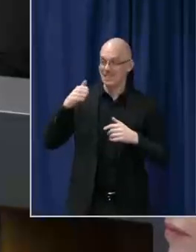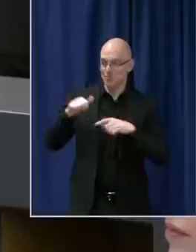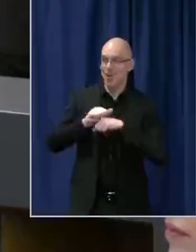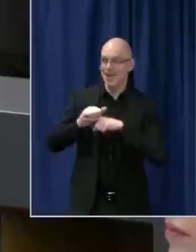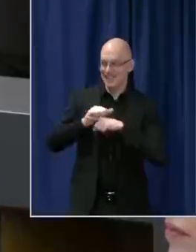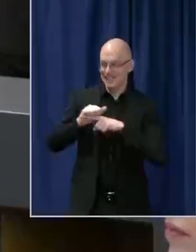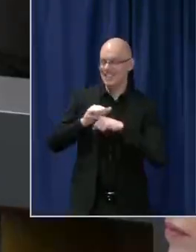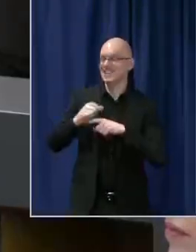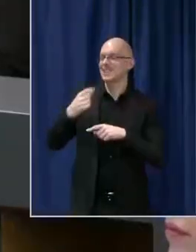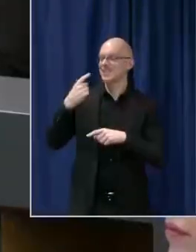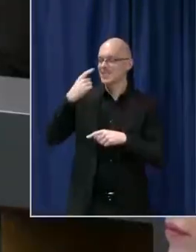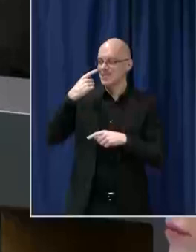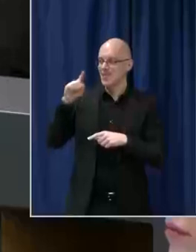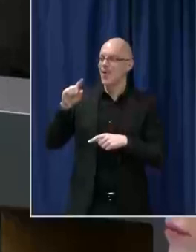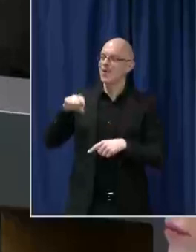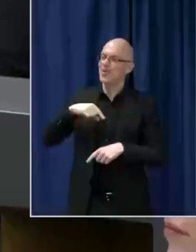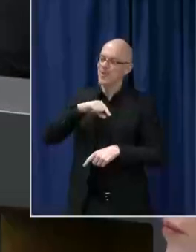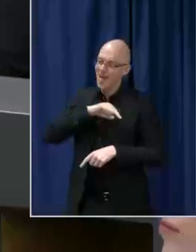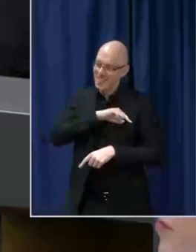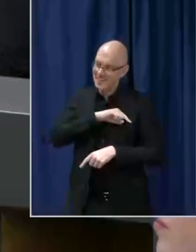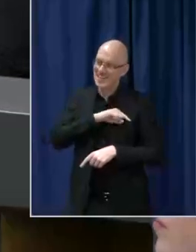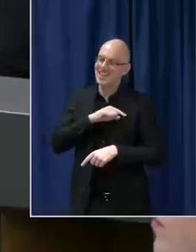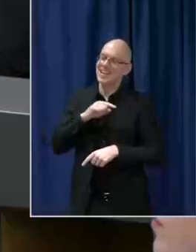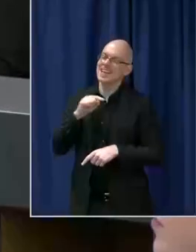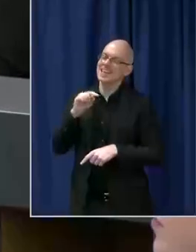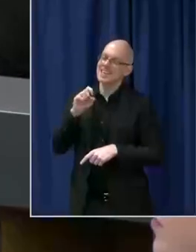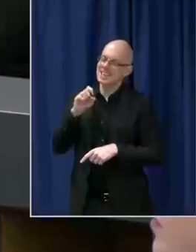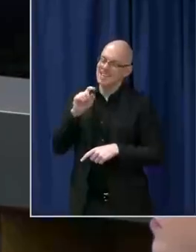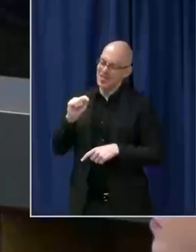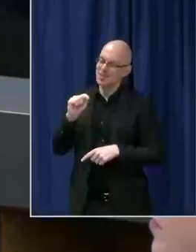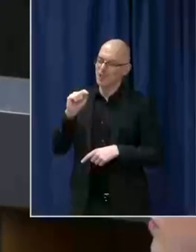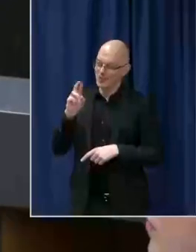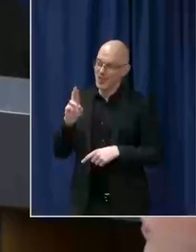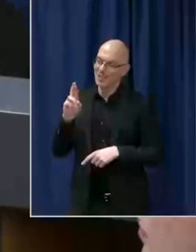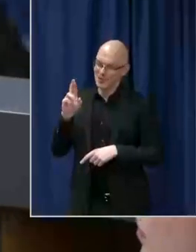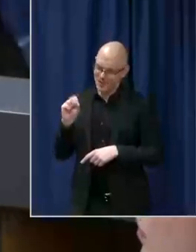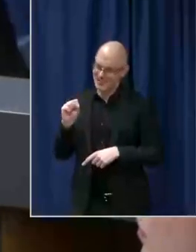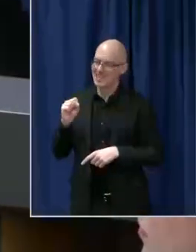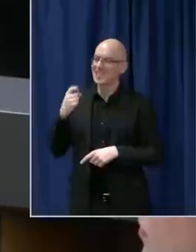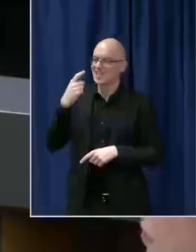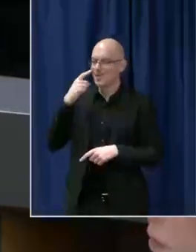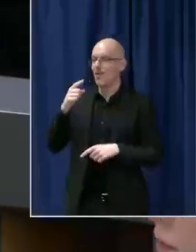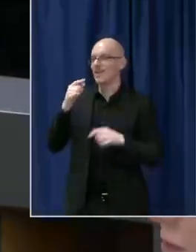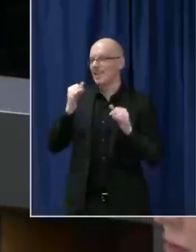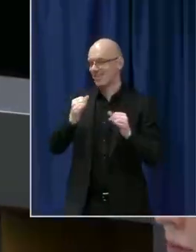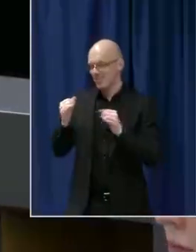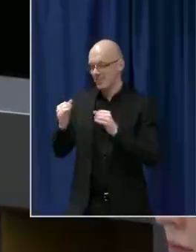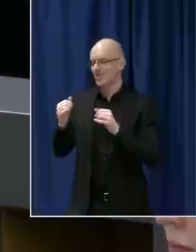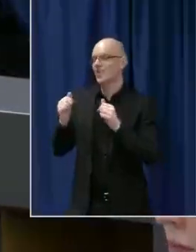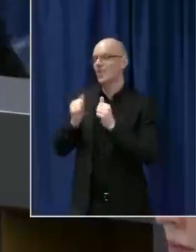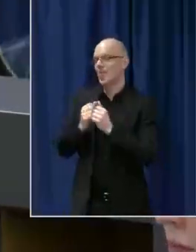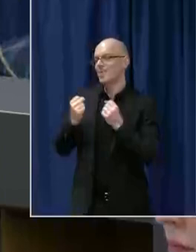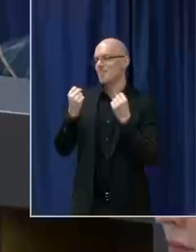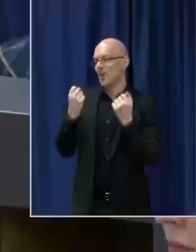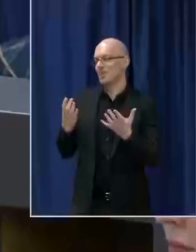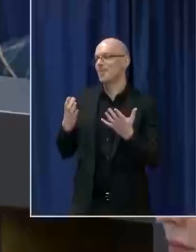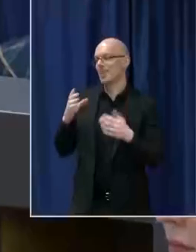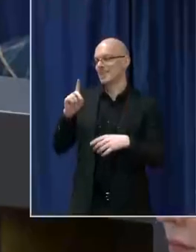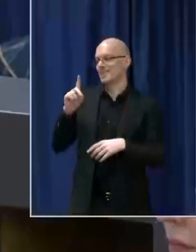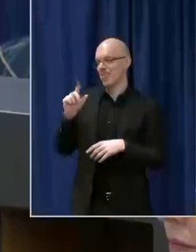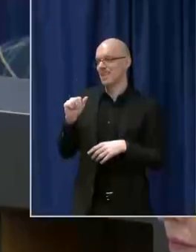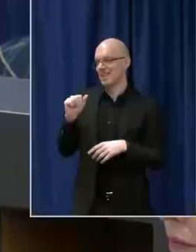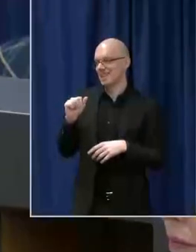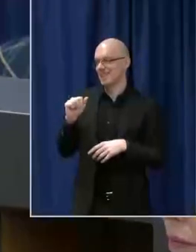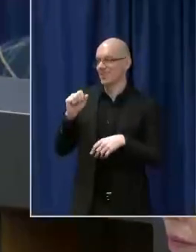Practices for Quality Telecommunications Relay Services for Individuals with Multiple